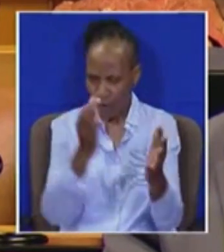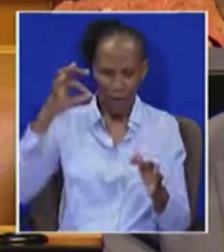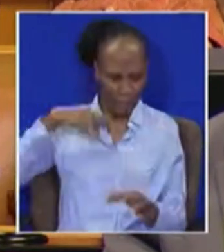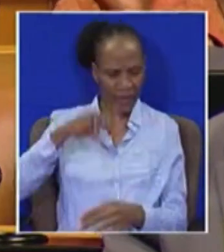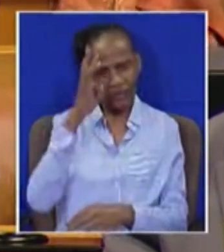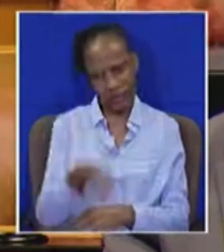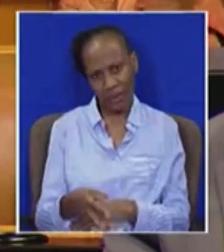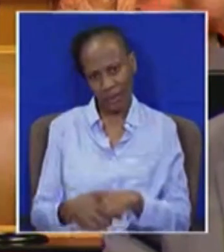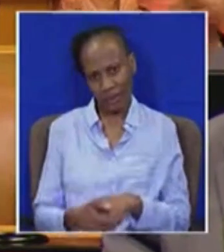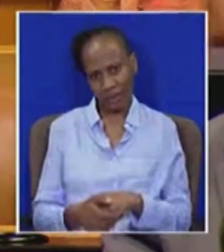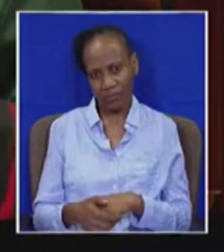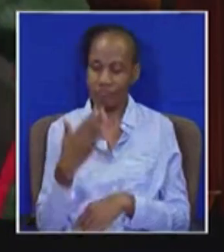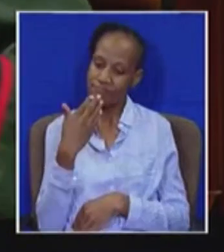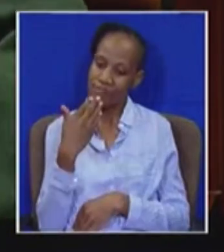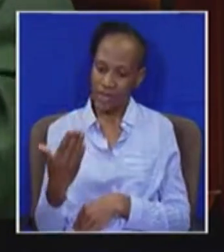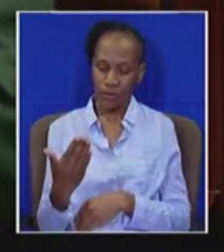I thank you.